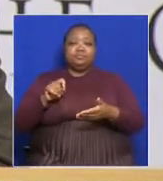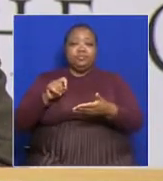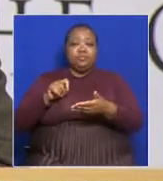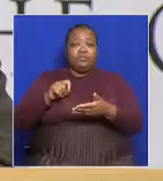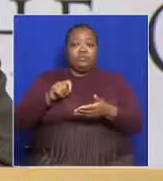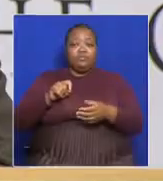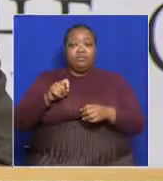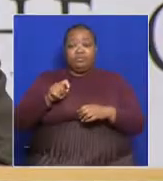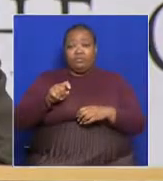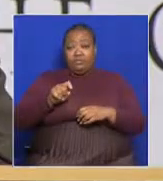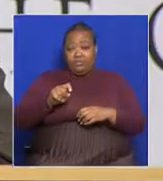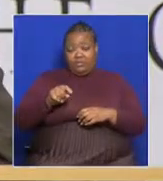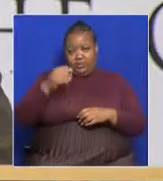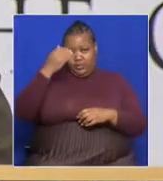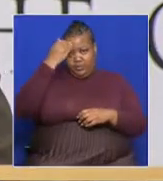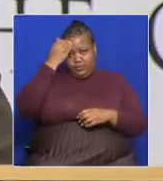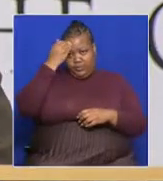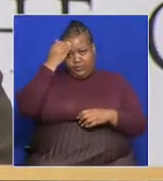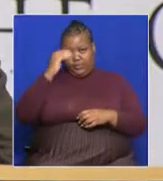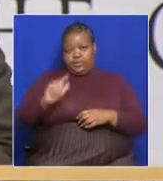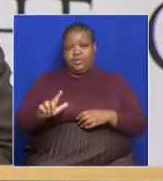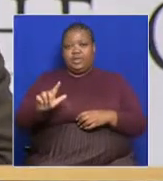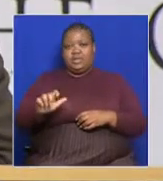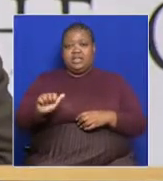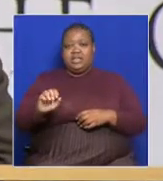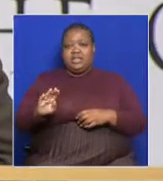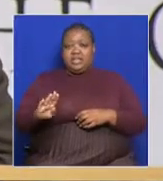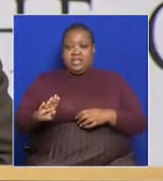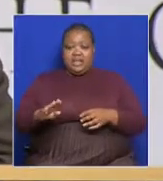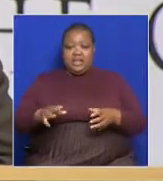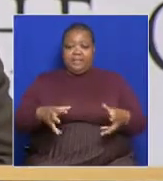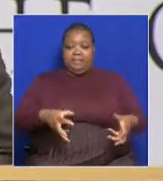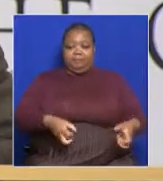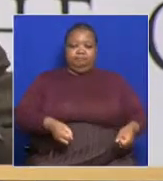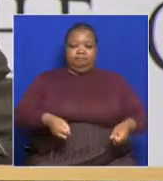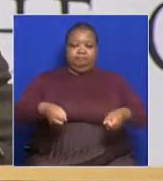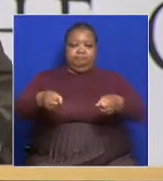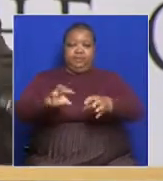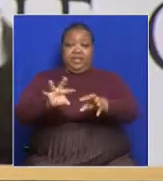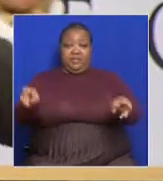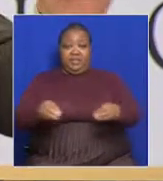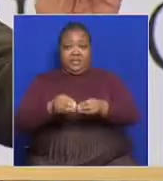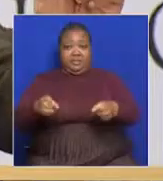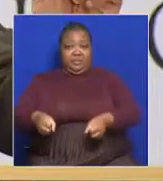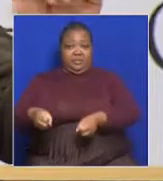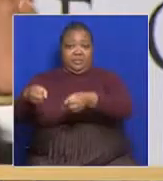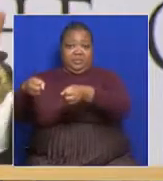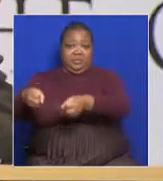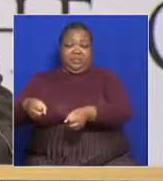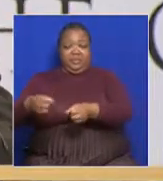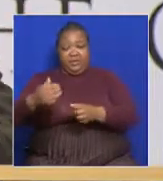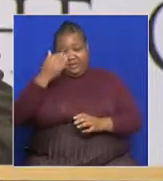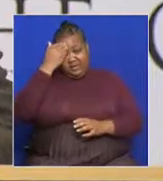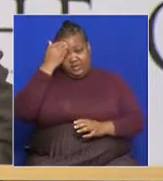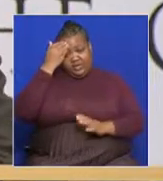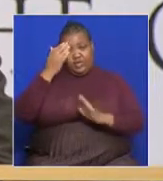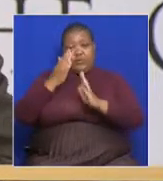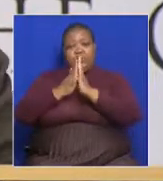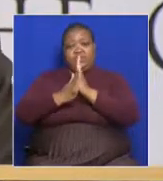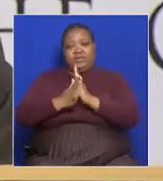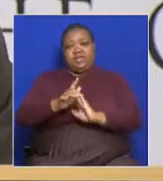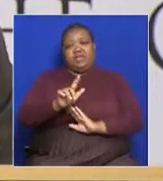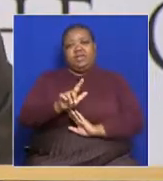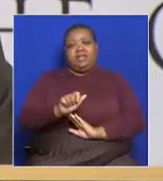knew that the lab was not going to accommodate it. Generally, when you book out exhibits that you know you're taking straight to the lab, those are generally